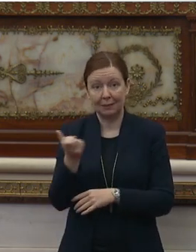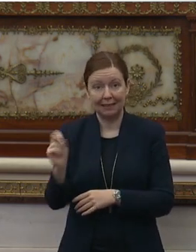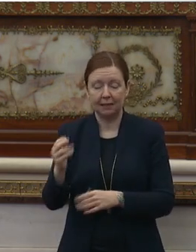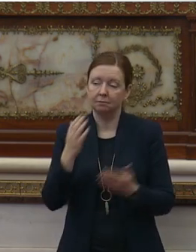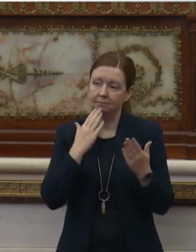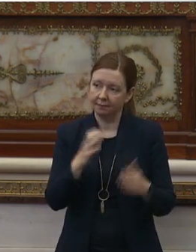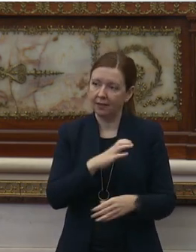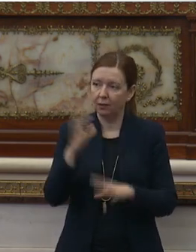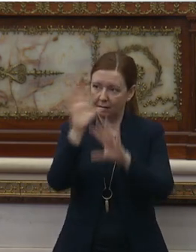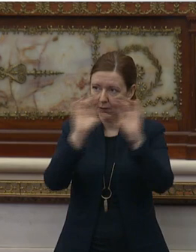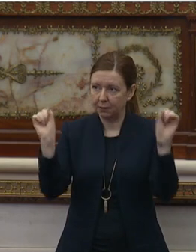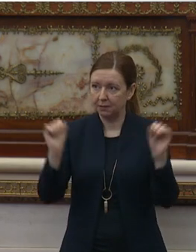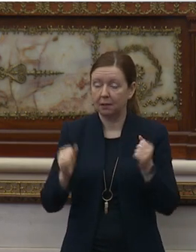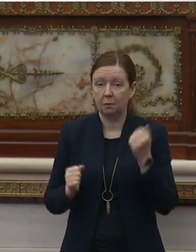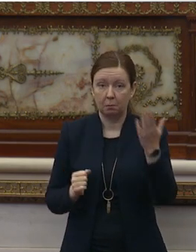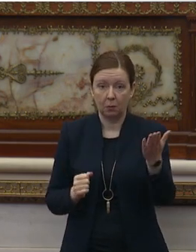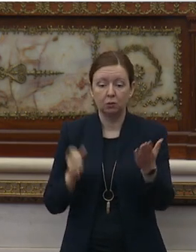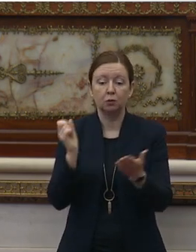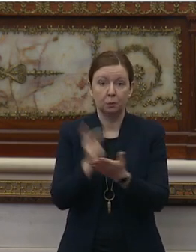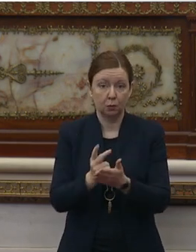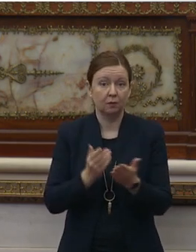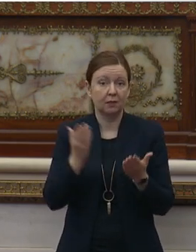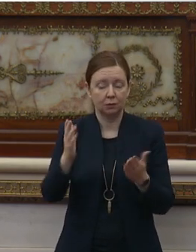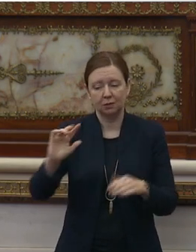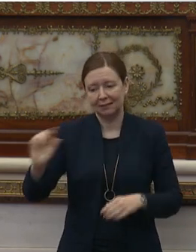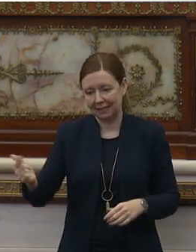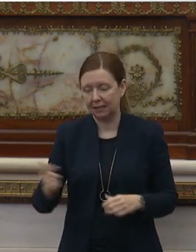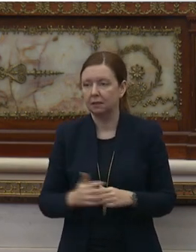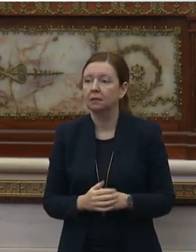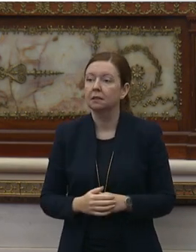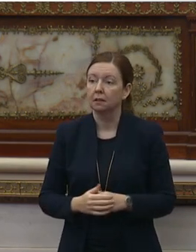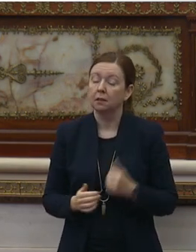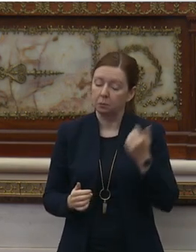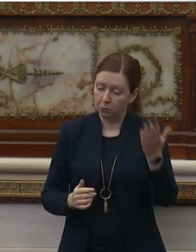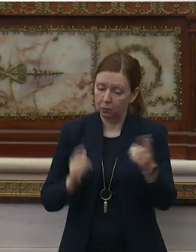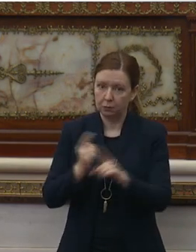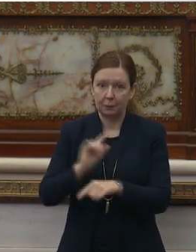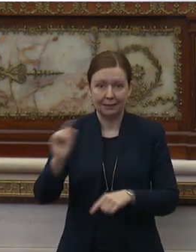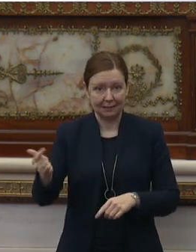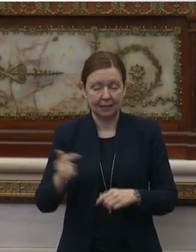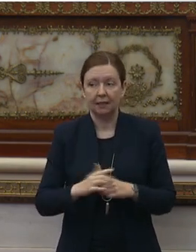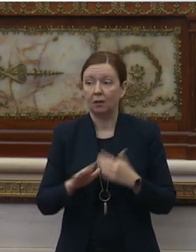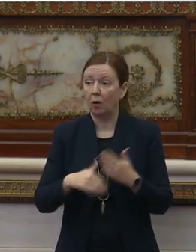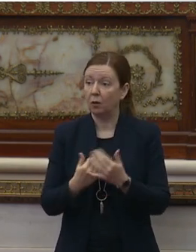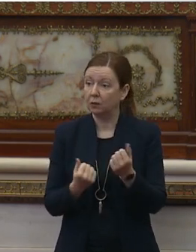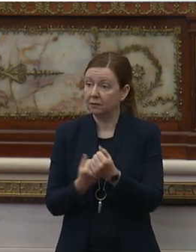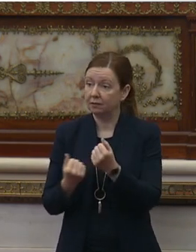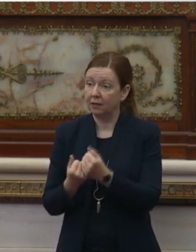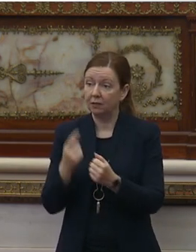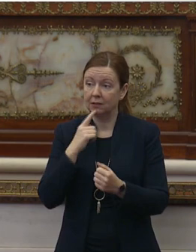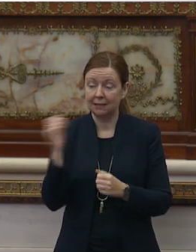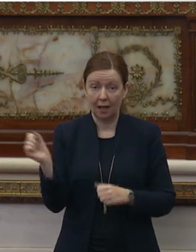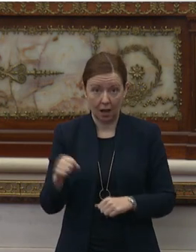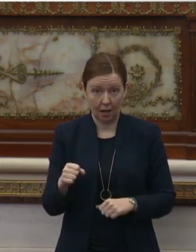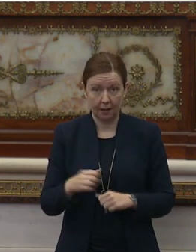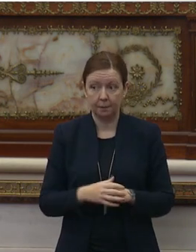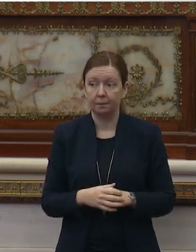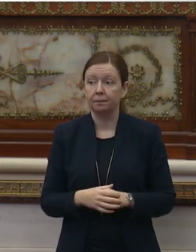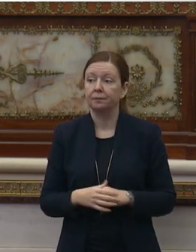Thank you, Council President. Motion to approve the resolution. Second. It's been moved and properly second. All those in favor indicate by saying